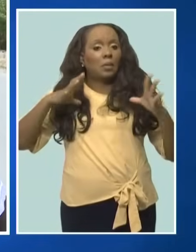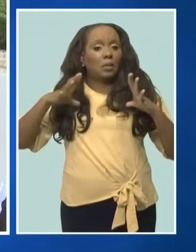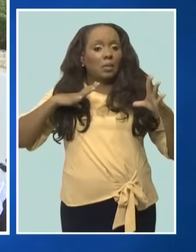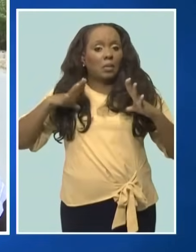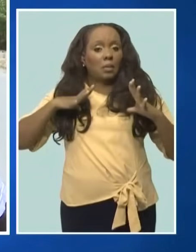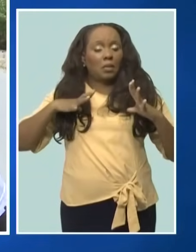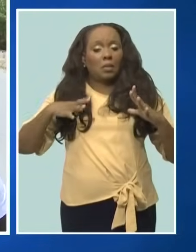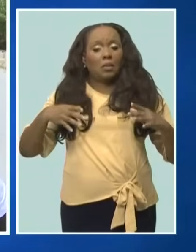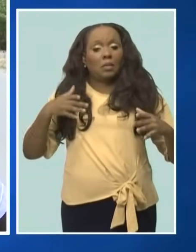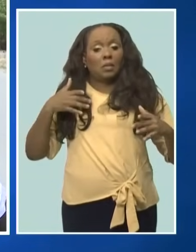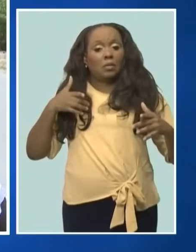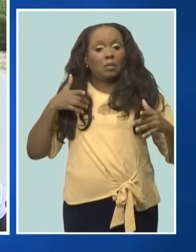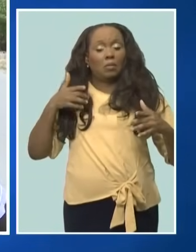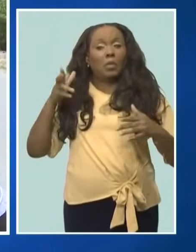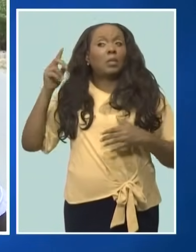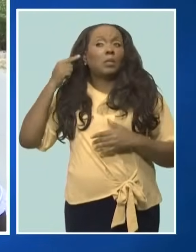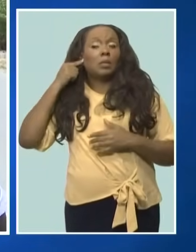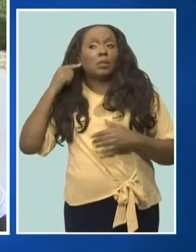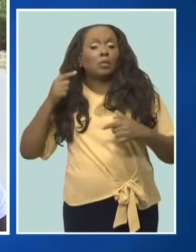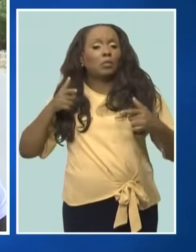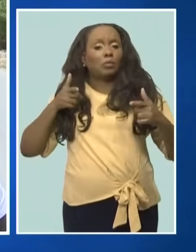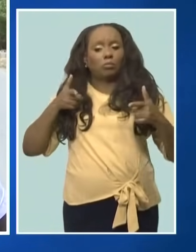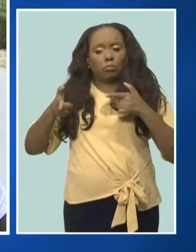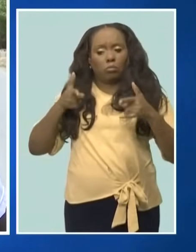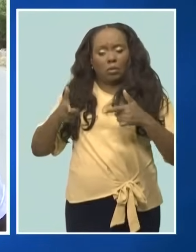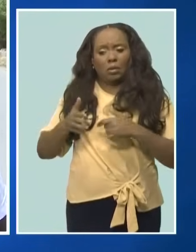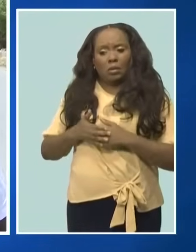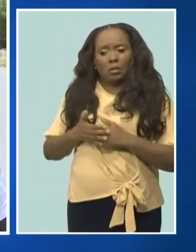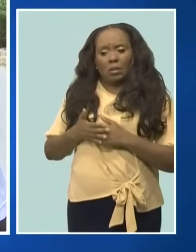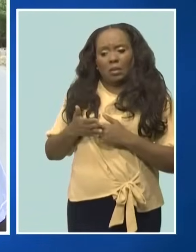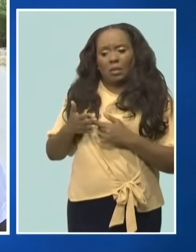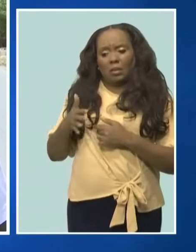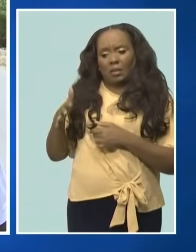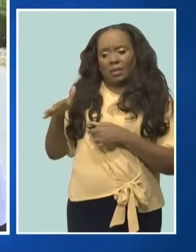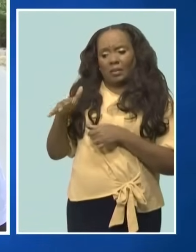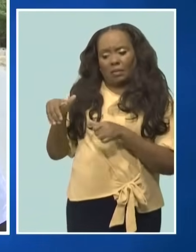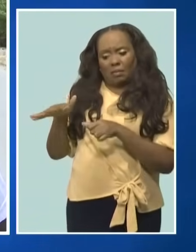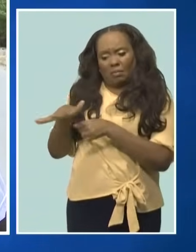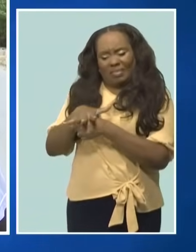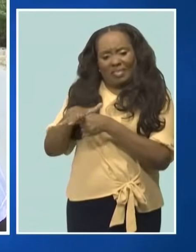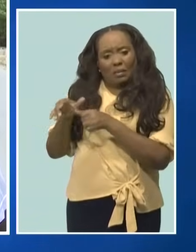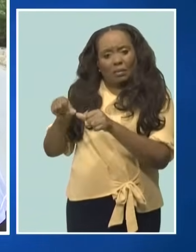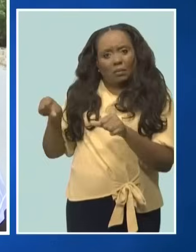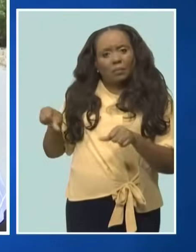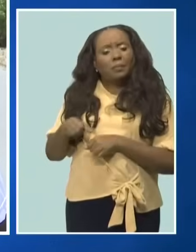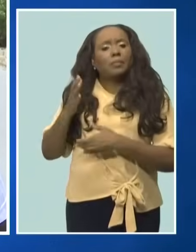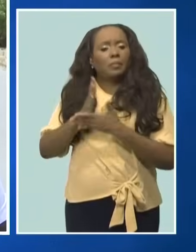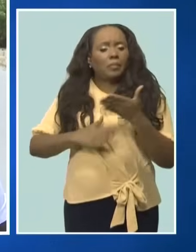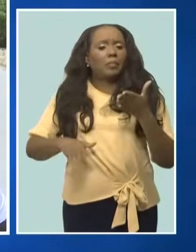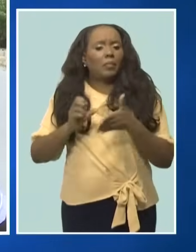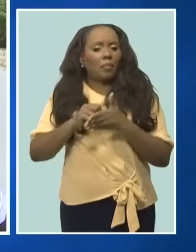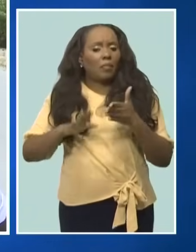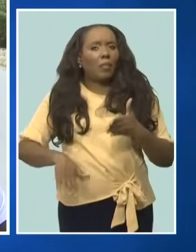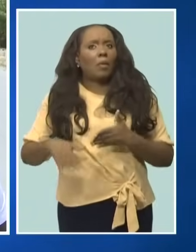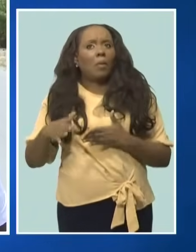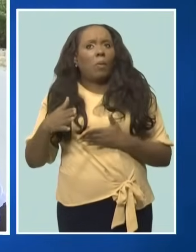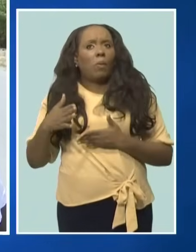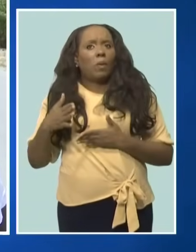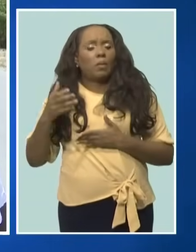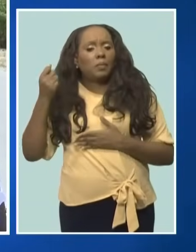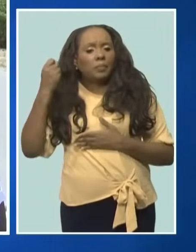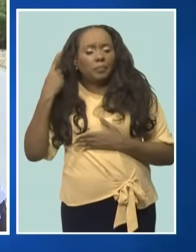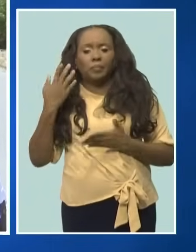same community, and we were like, well, we are very timely. So I believe they understand. Some of them may be connected to the same